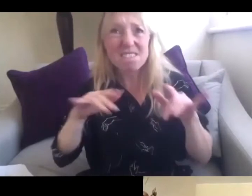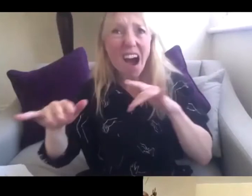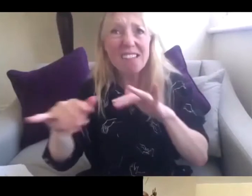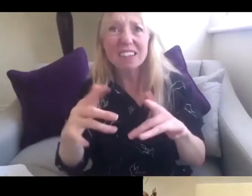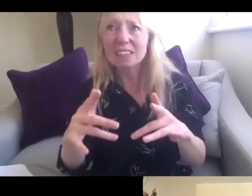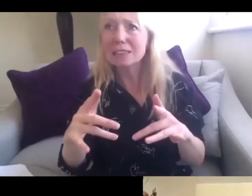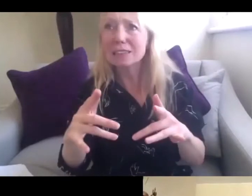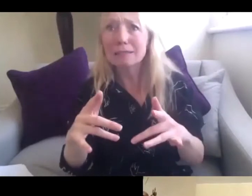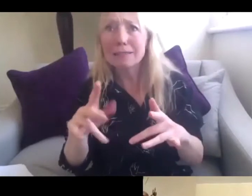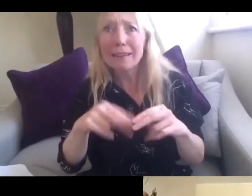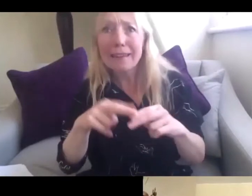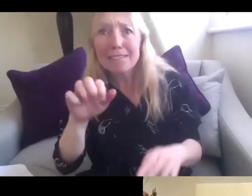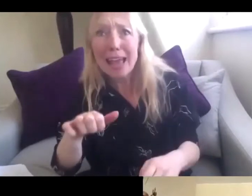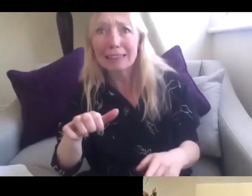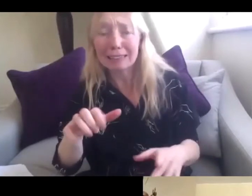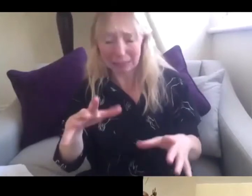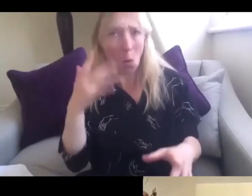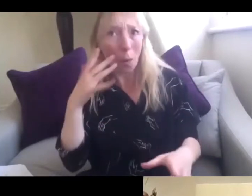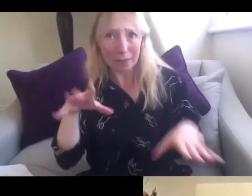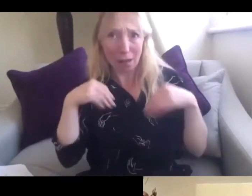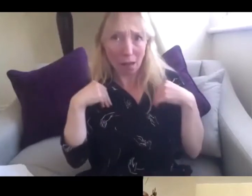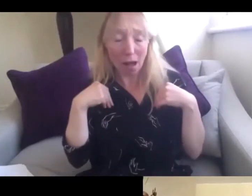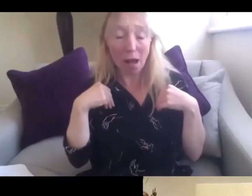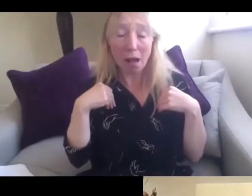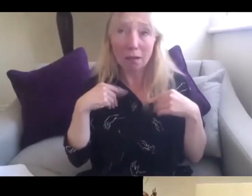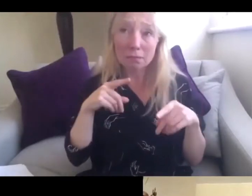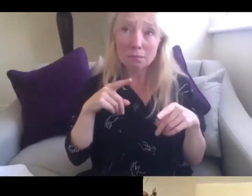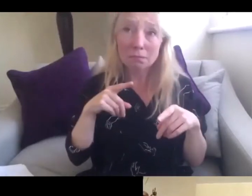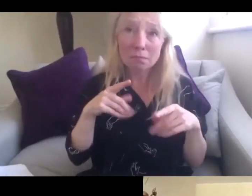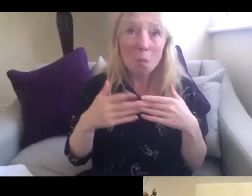importantly, am I turned on? Should I not be turned on?